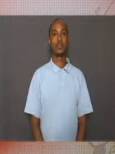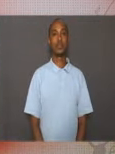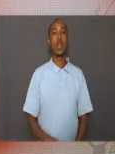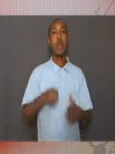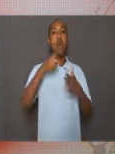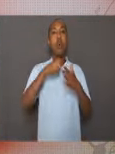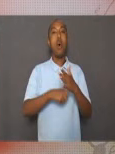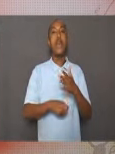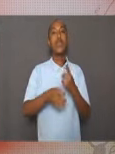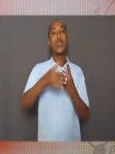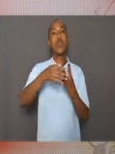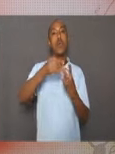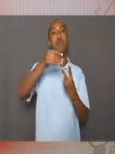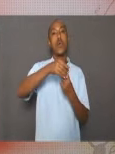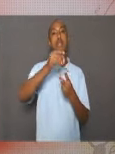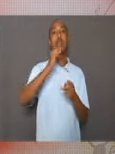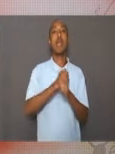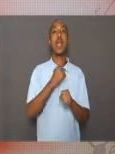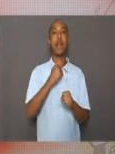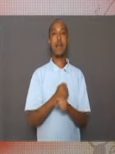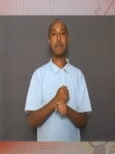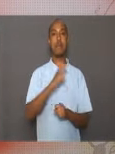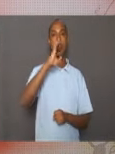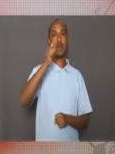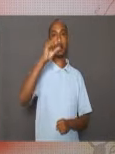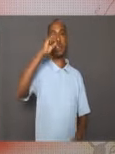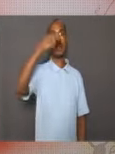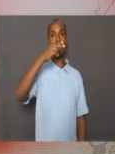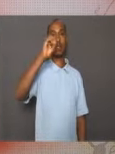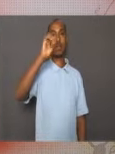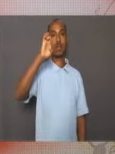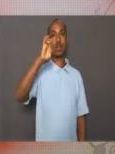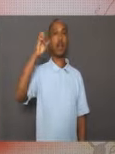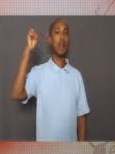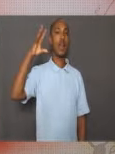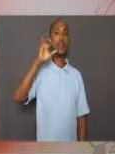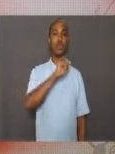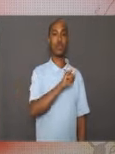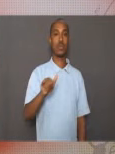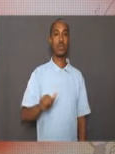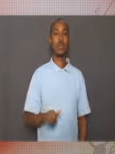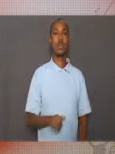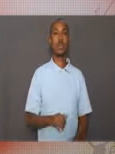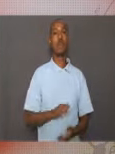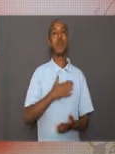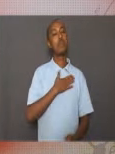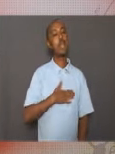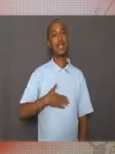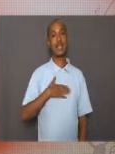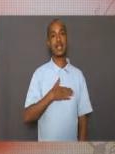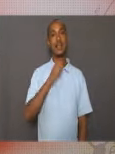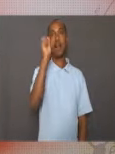What components make up a cathode ray tube? Please write down